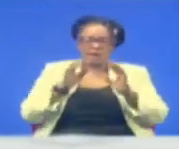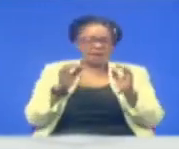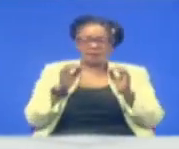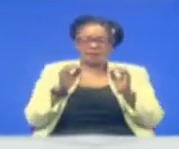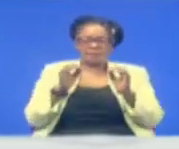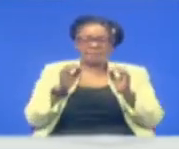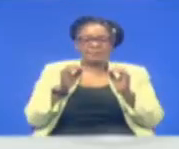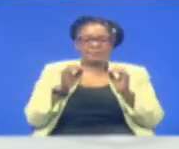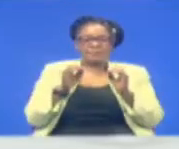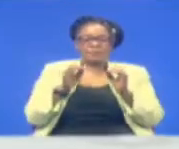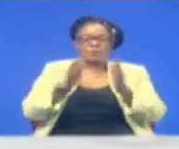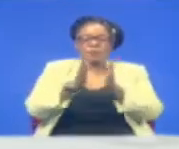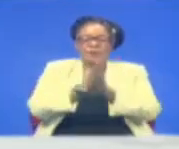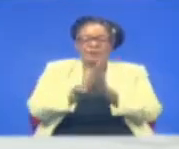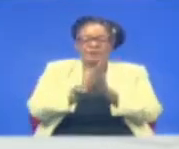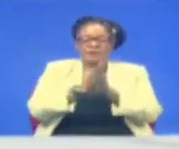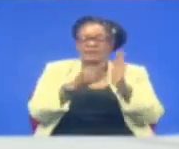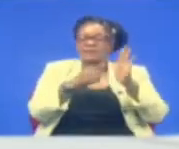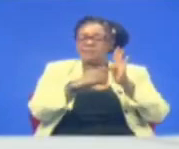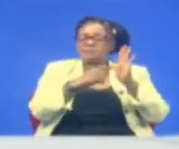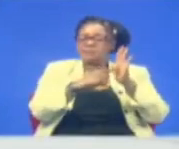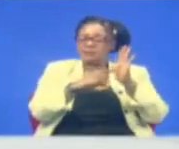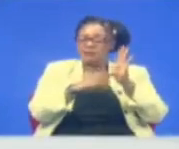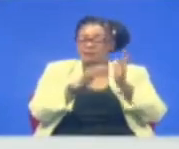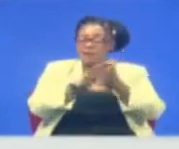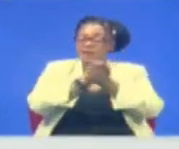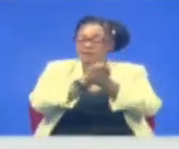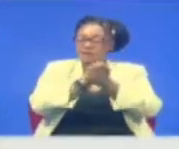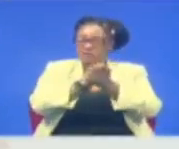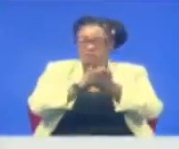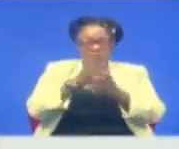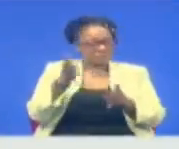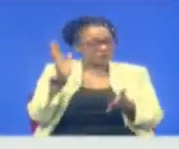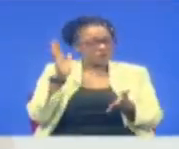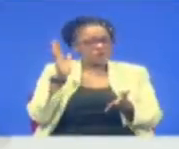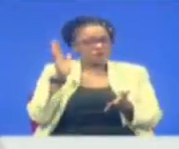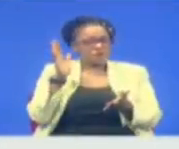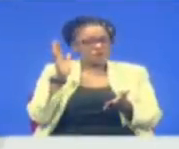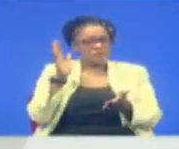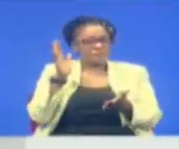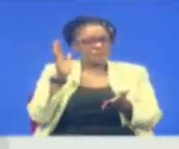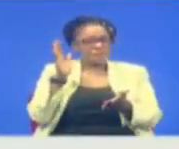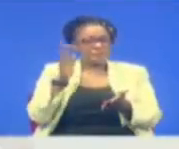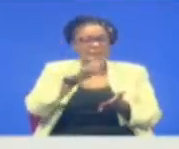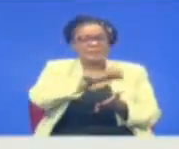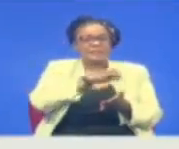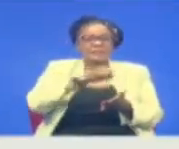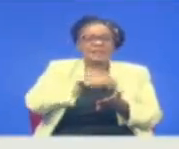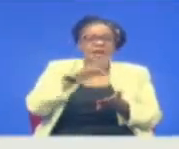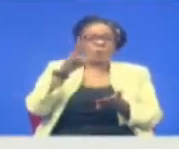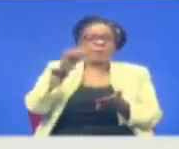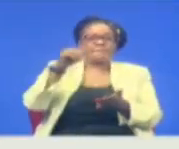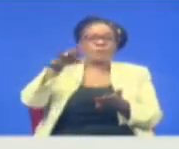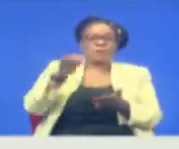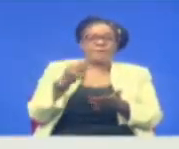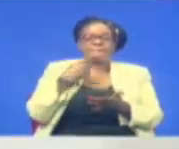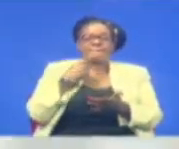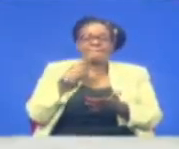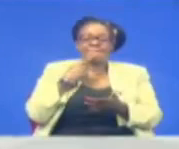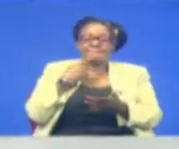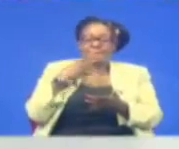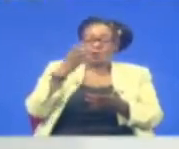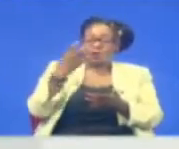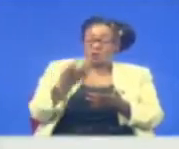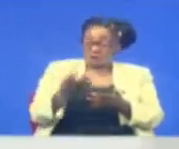the terms and conditions of the handshake, let them quit. According to Senator Wambua, the ODM has held President Uhuru